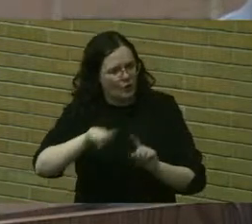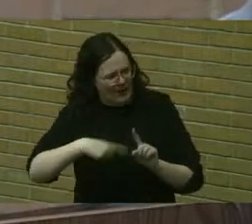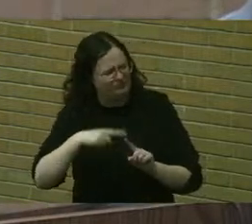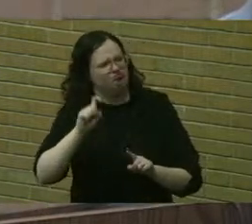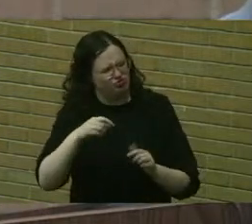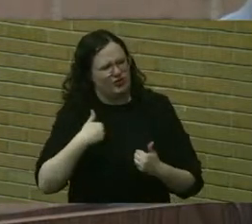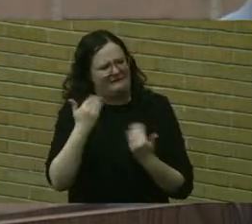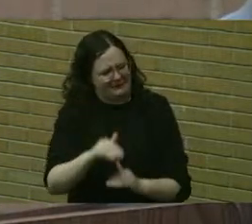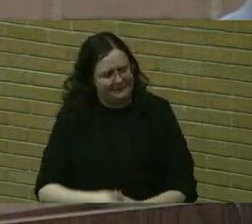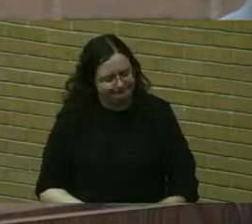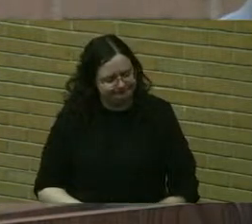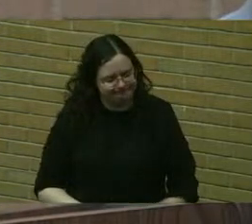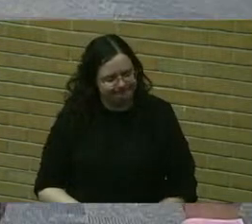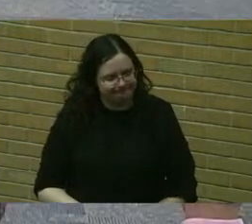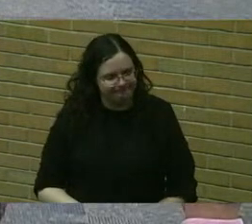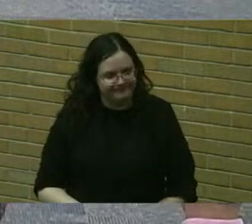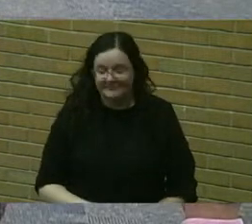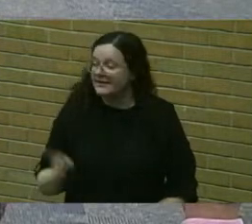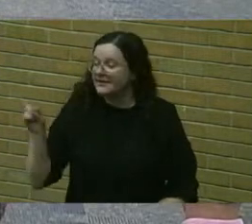Thank you.